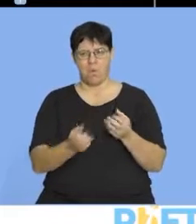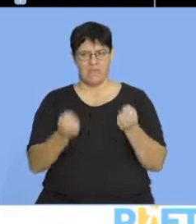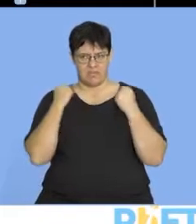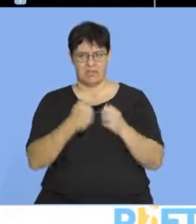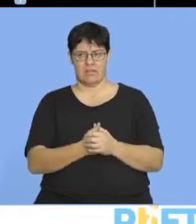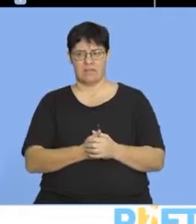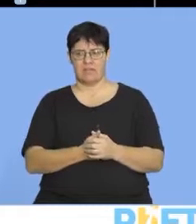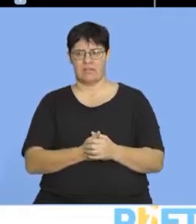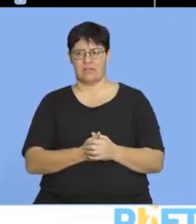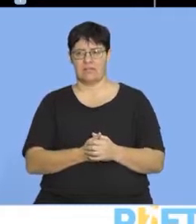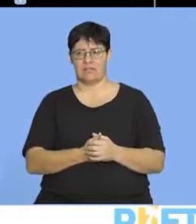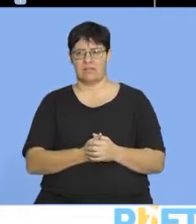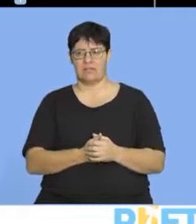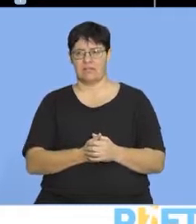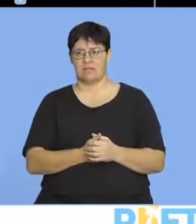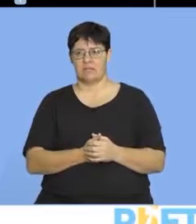heavier.